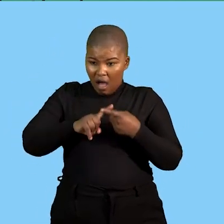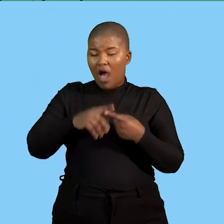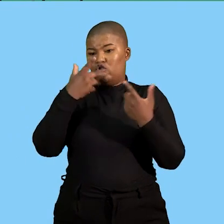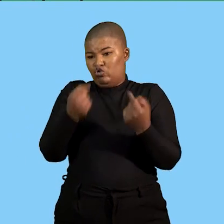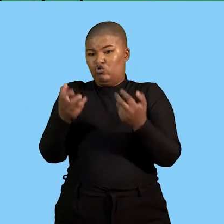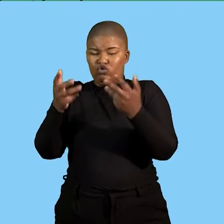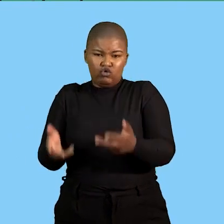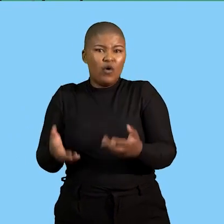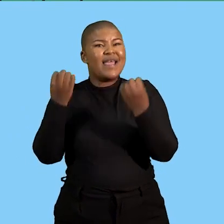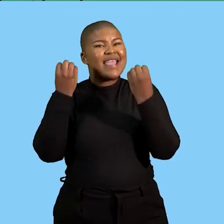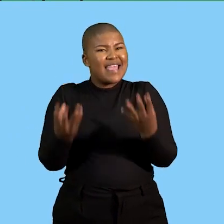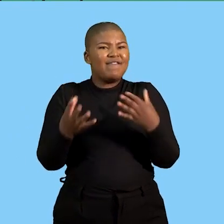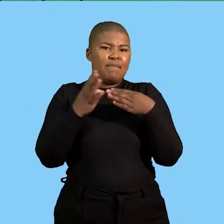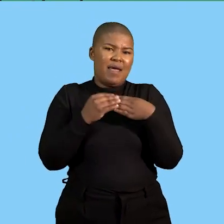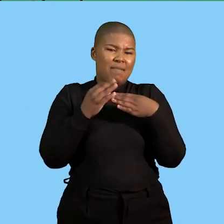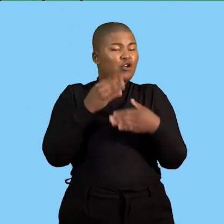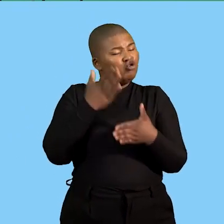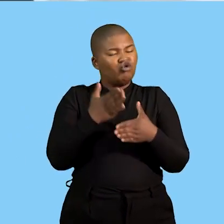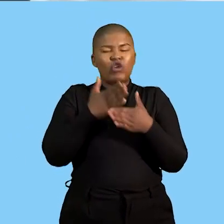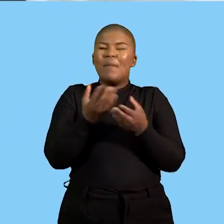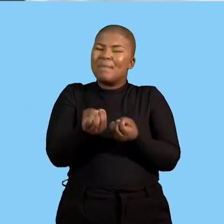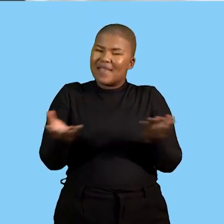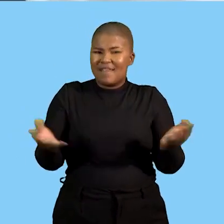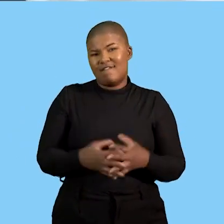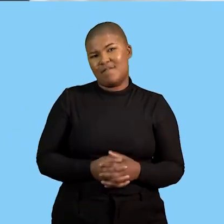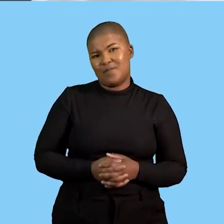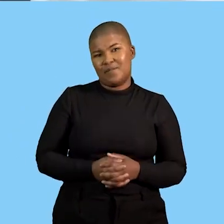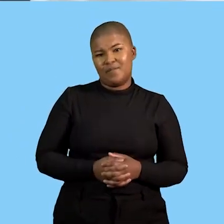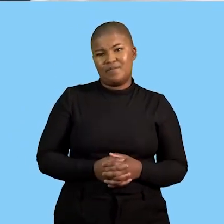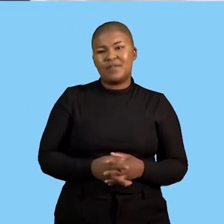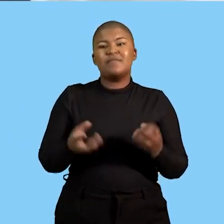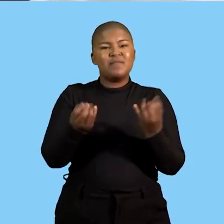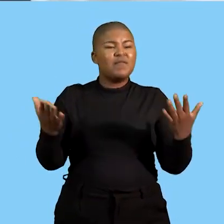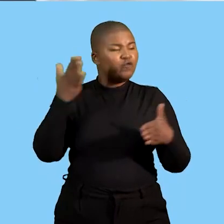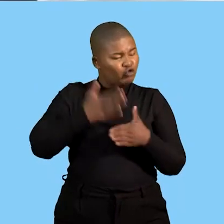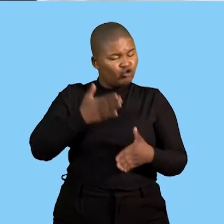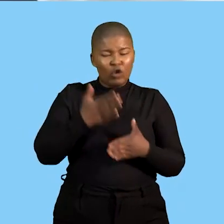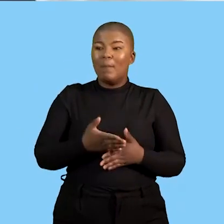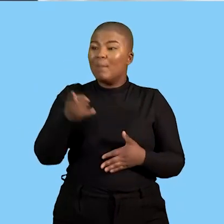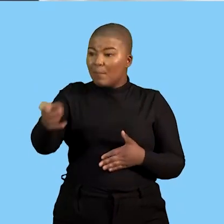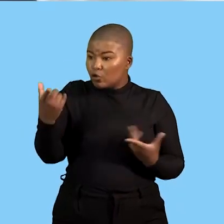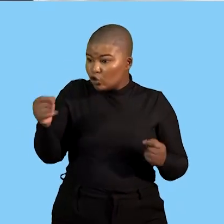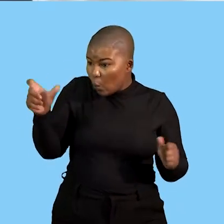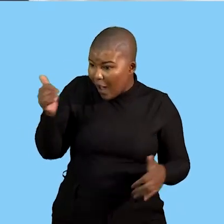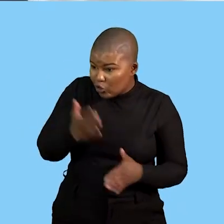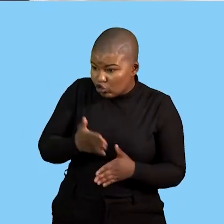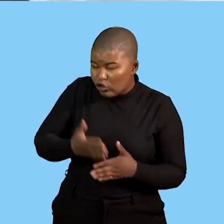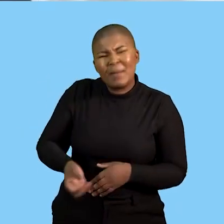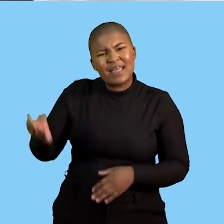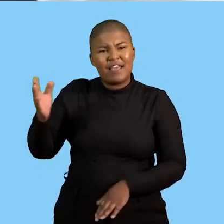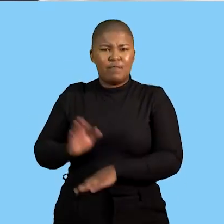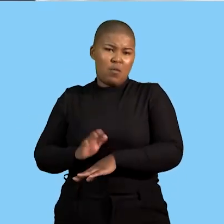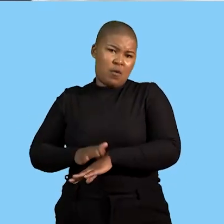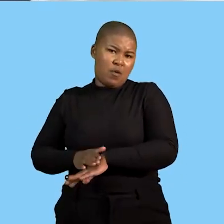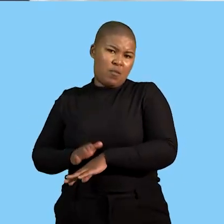say, give a member a task or give a member a job they can perform very well and give them